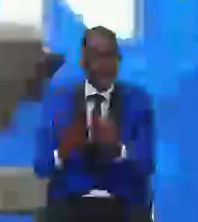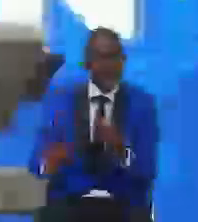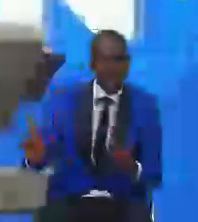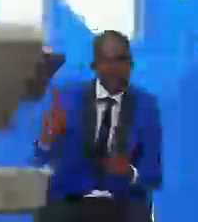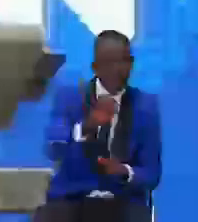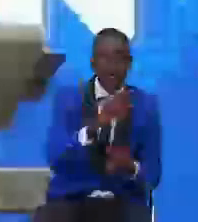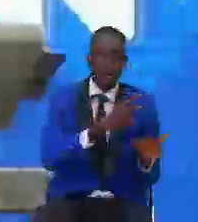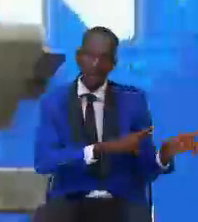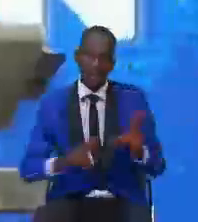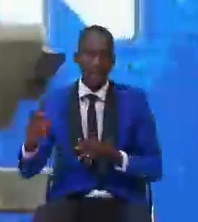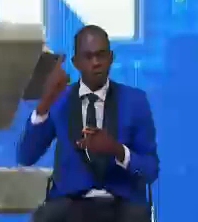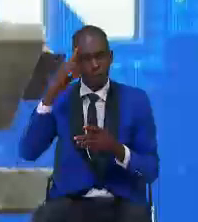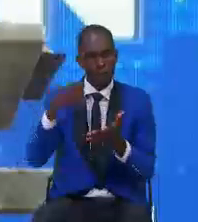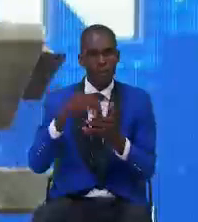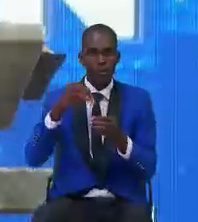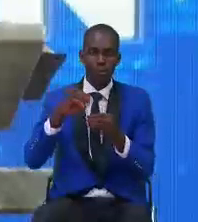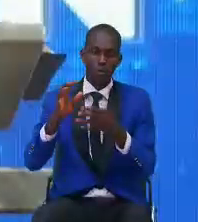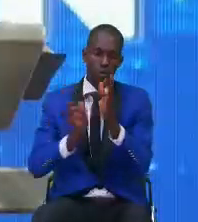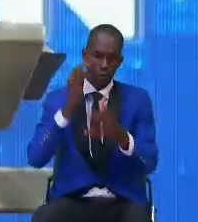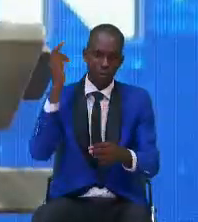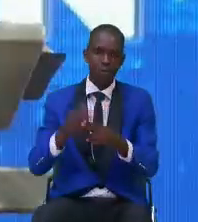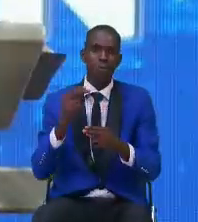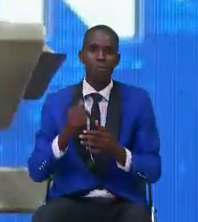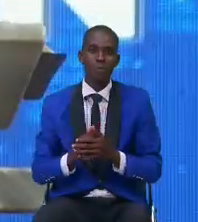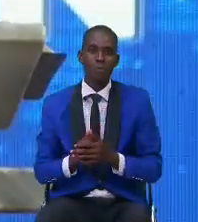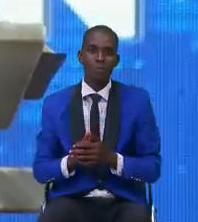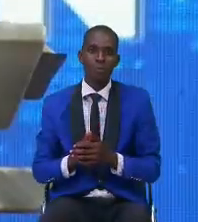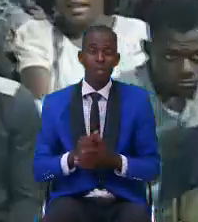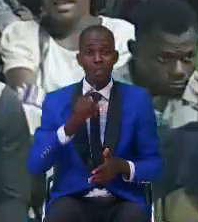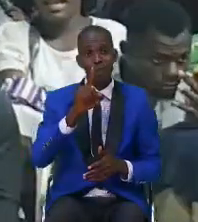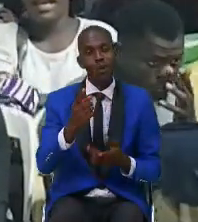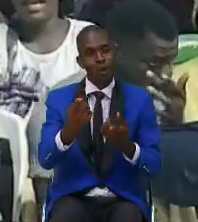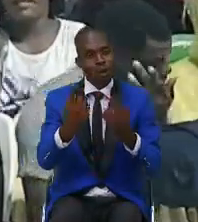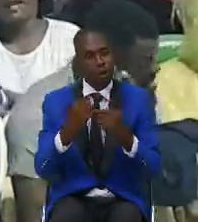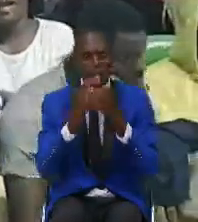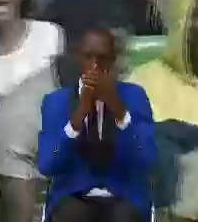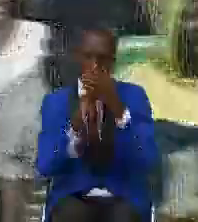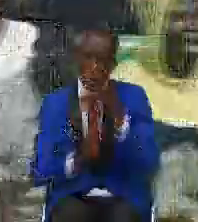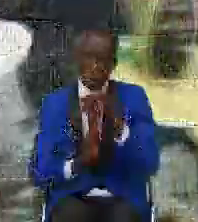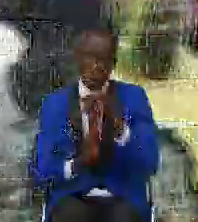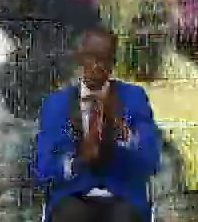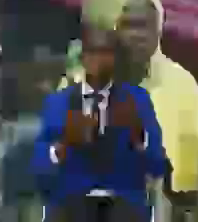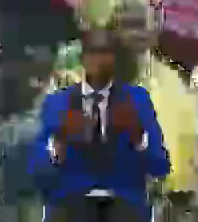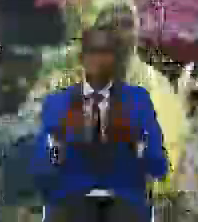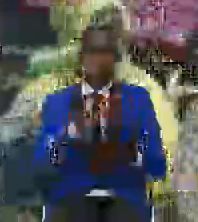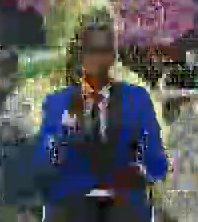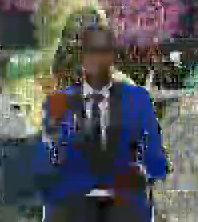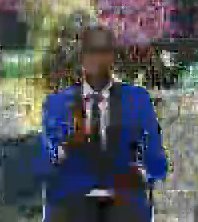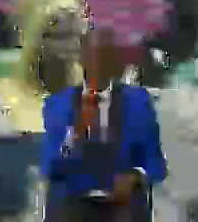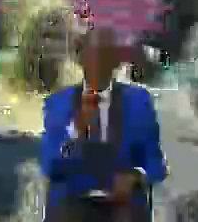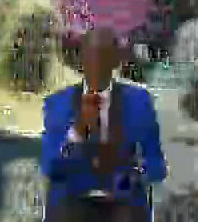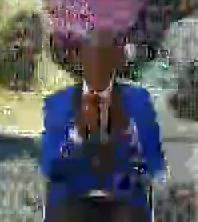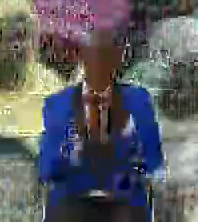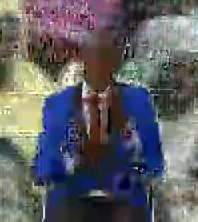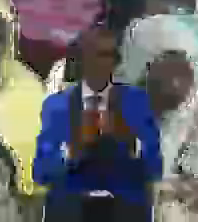will come to every willing person today in Jesus' name. You come